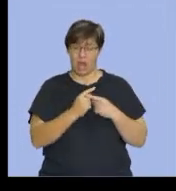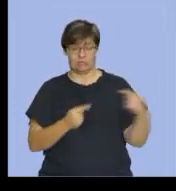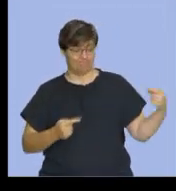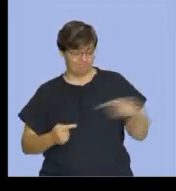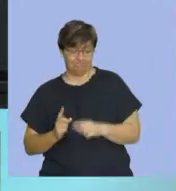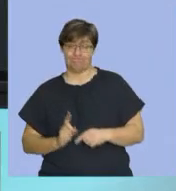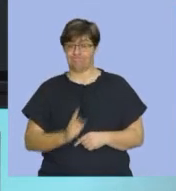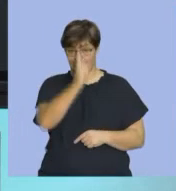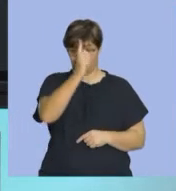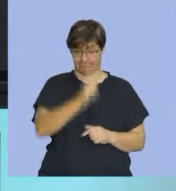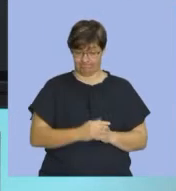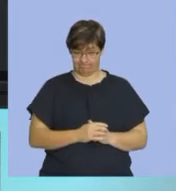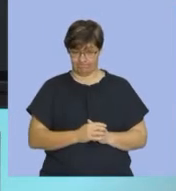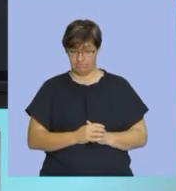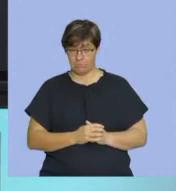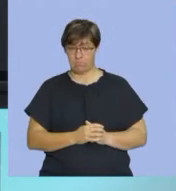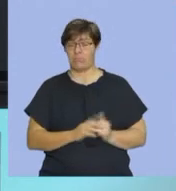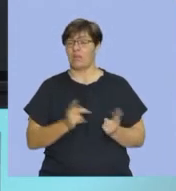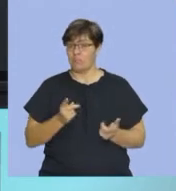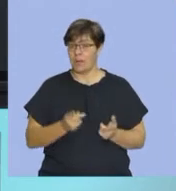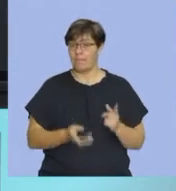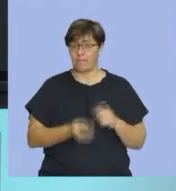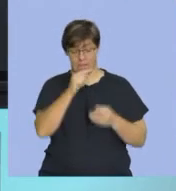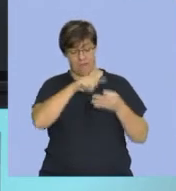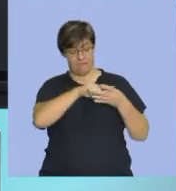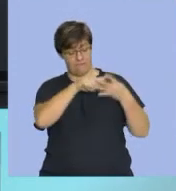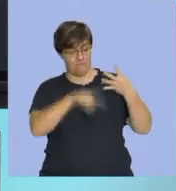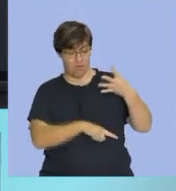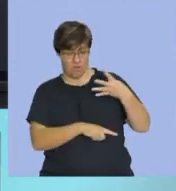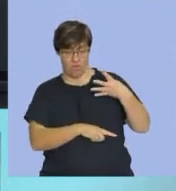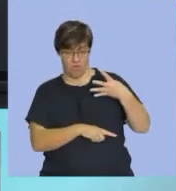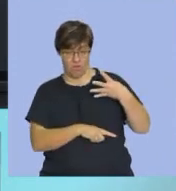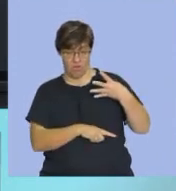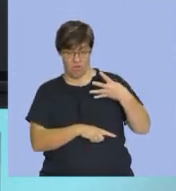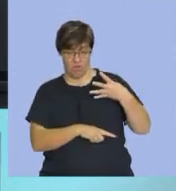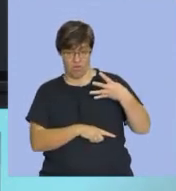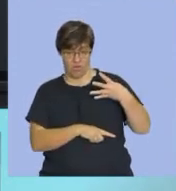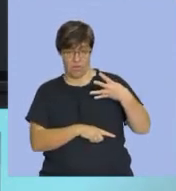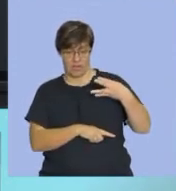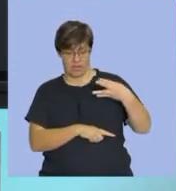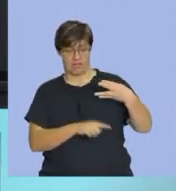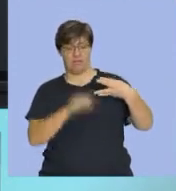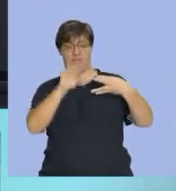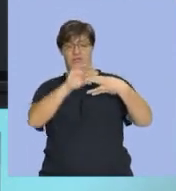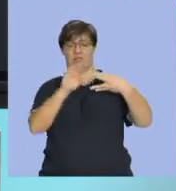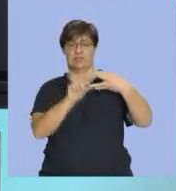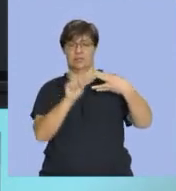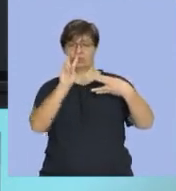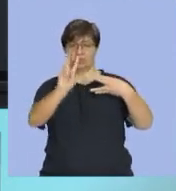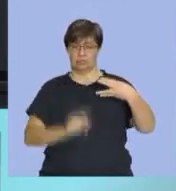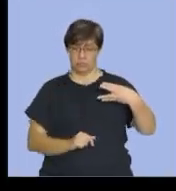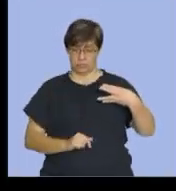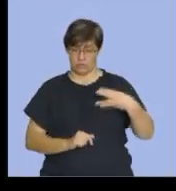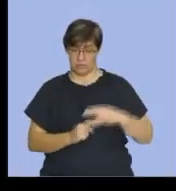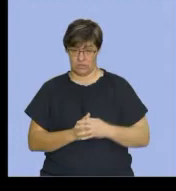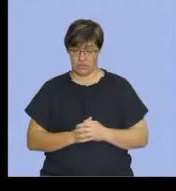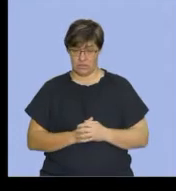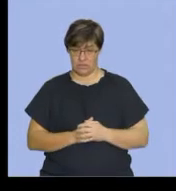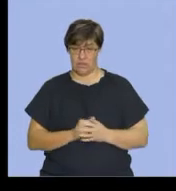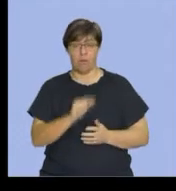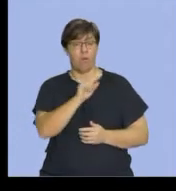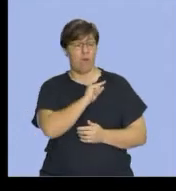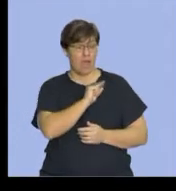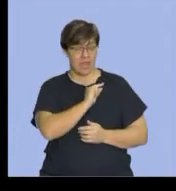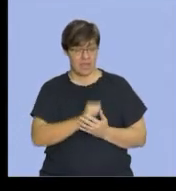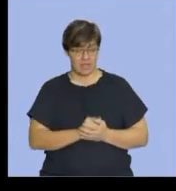direction. I can now take these 4 forces and make them into 2, because what we're going to do